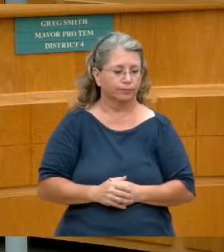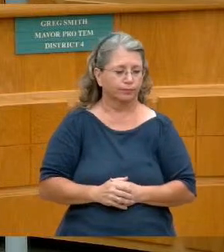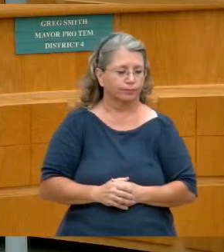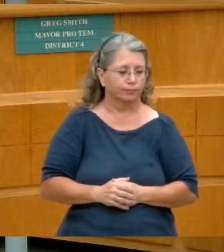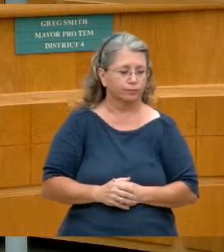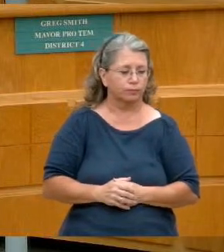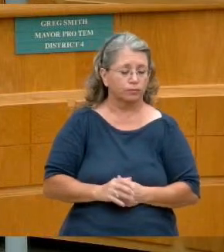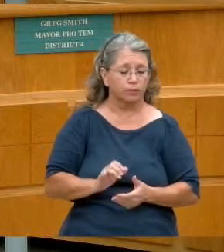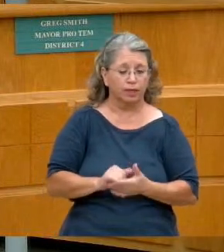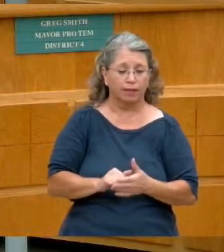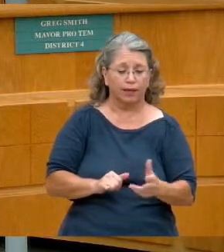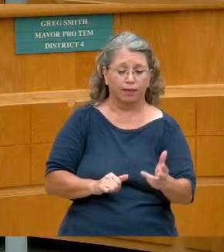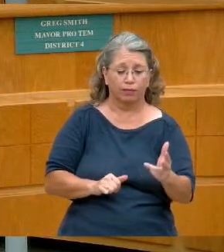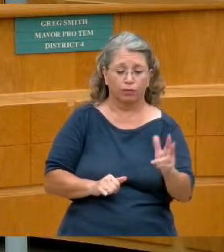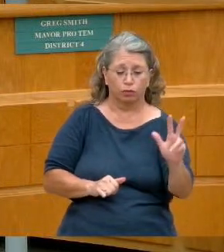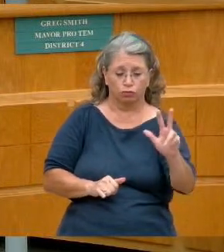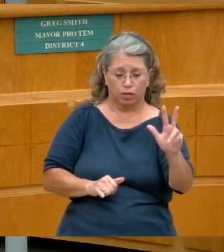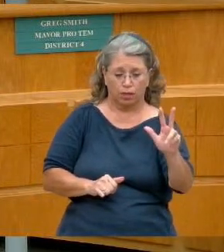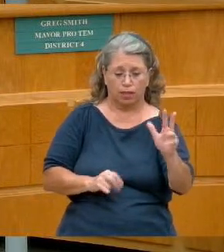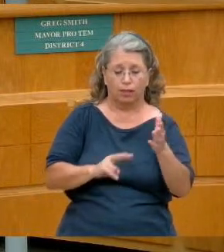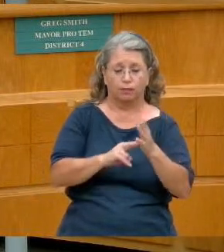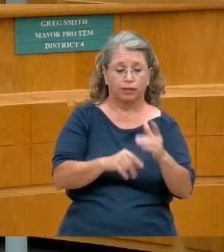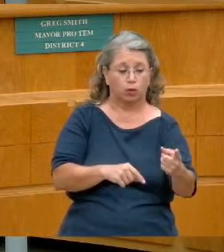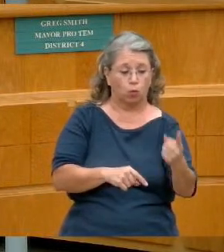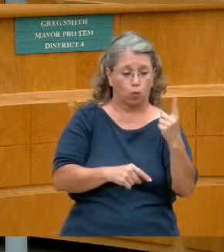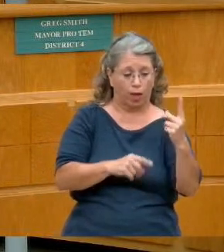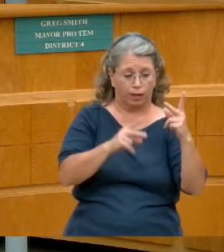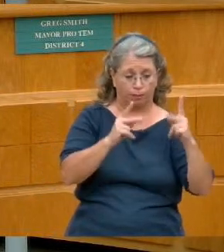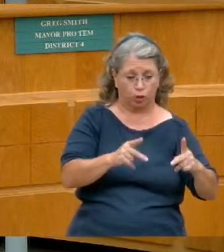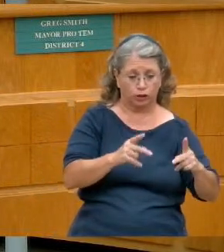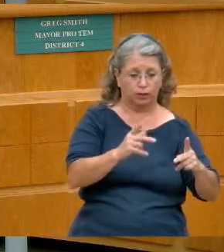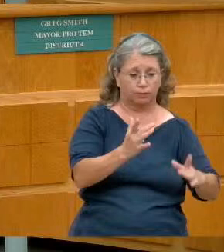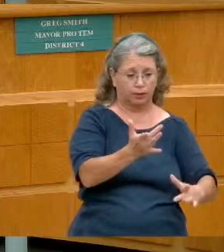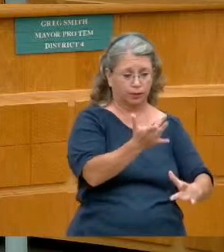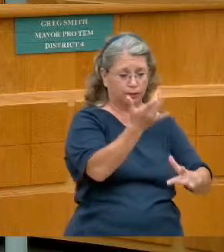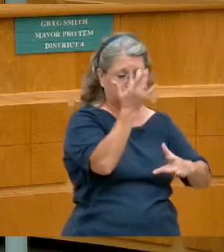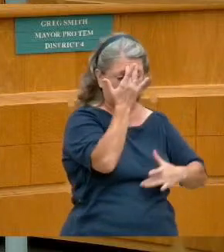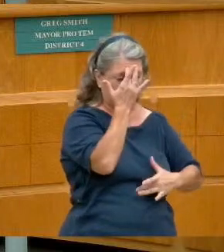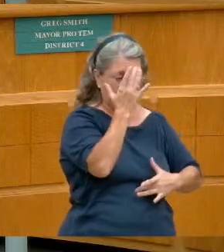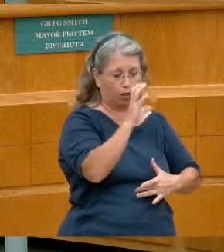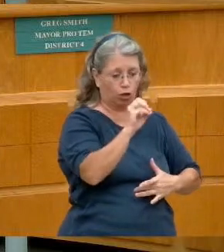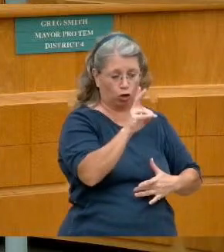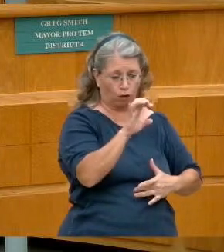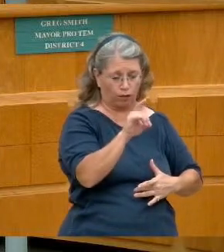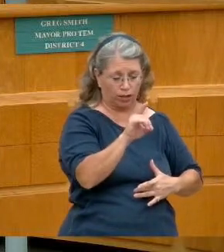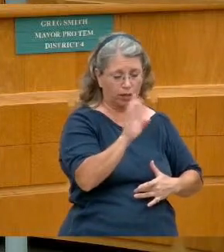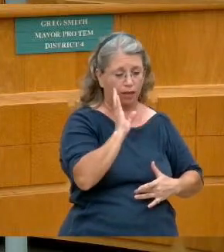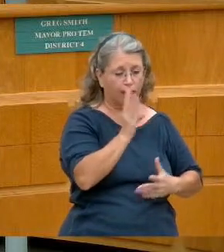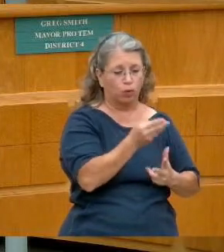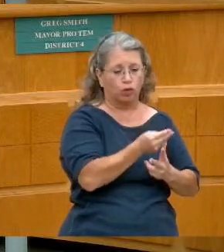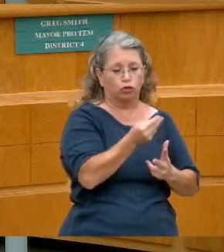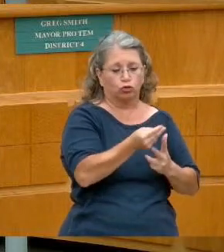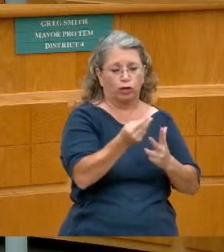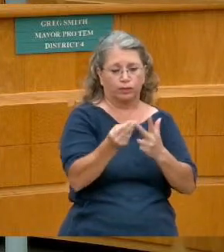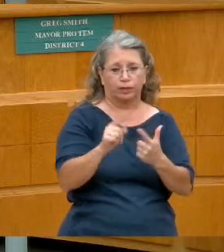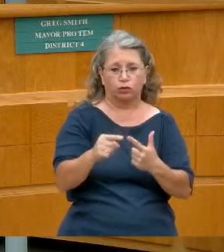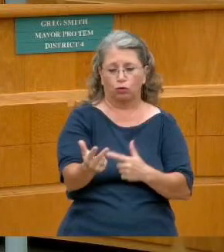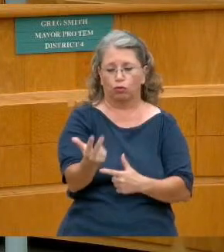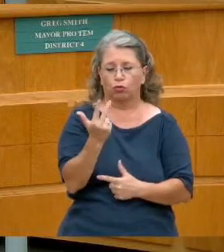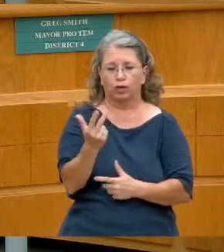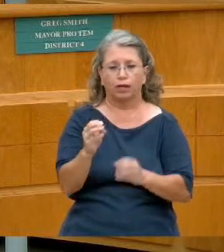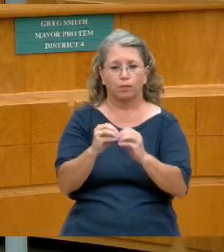3 means is that if one person gets COVID, then they're going to transmit it on average to 3 additional people after a